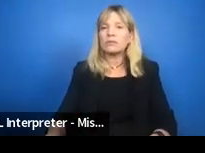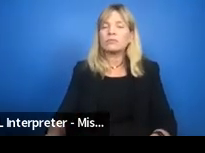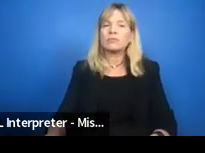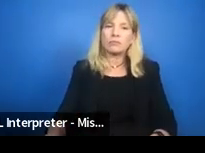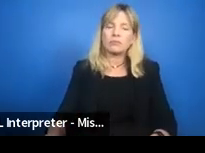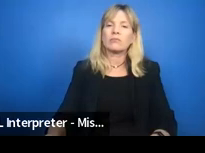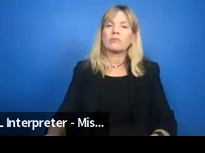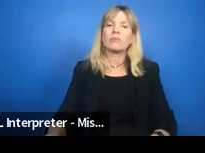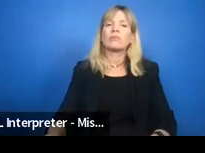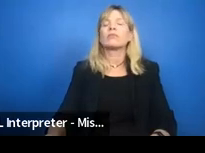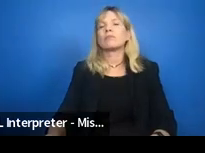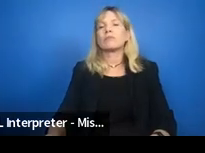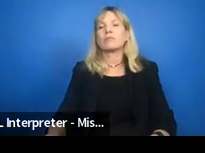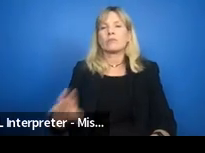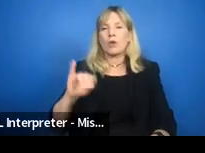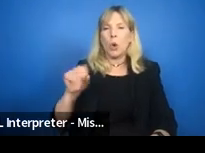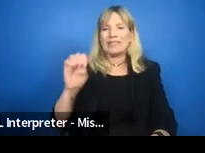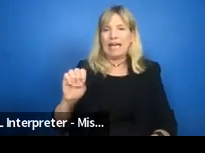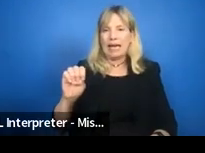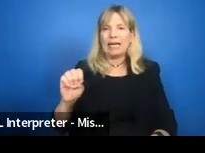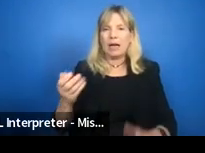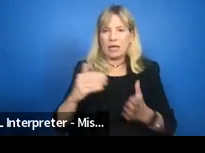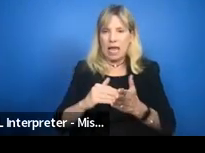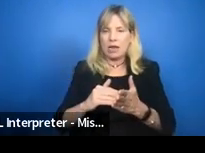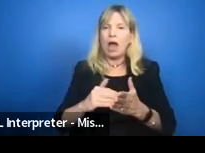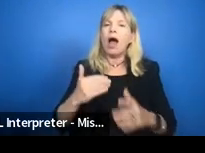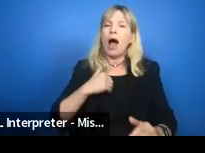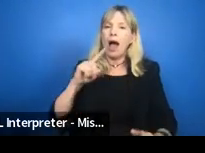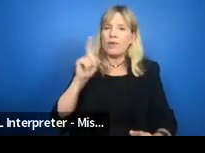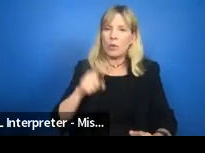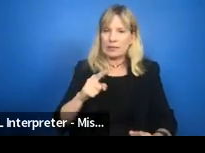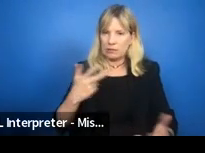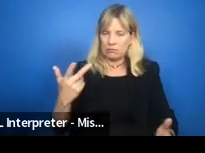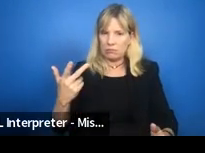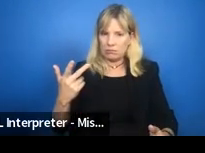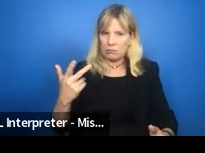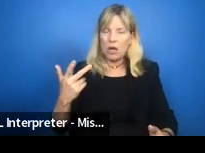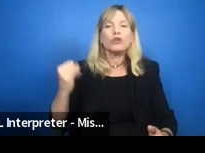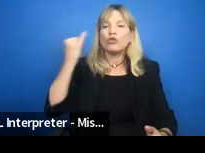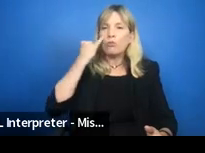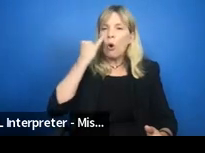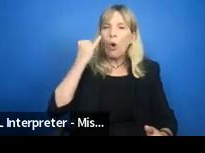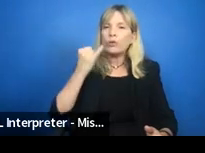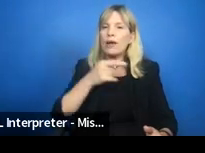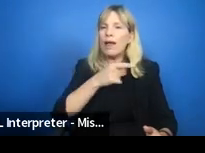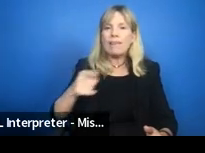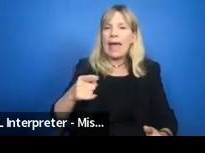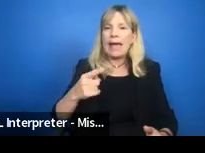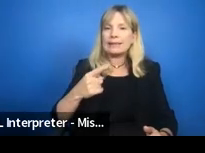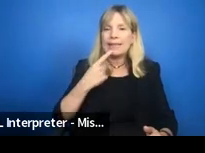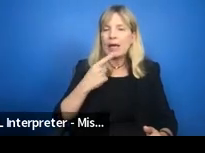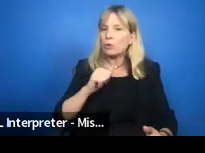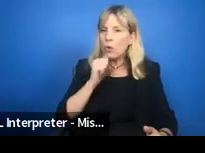I have a question. If, for example, you according to that, you don't qualify, and it was a mistake,